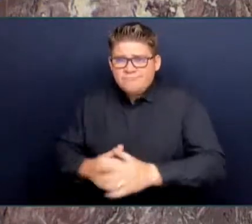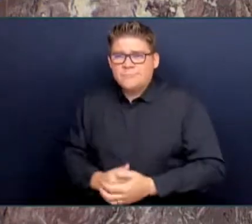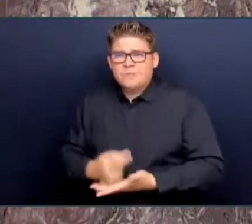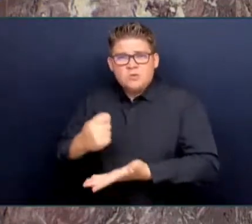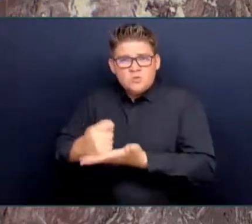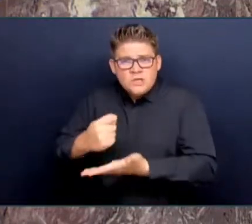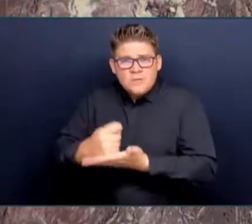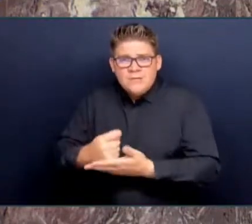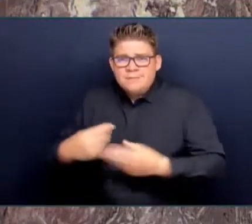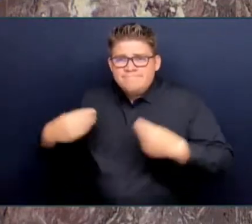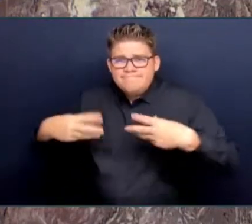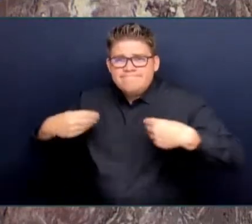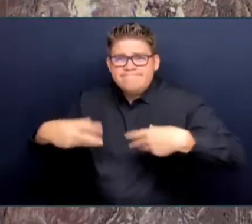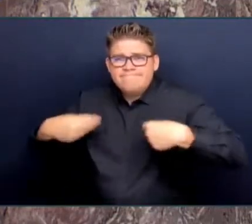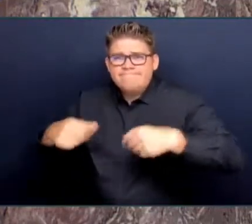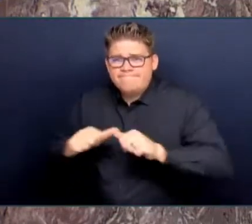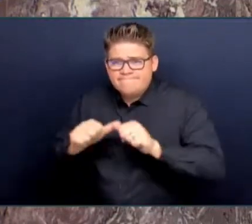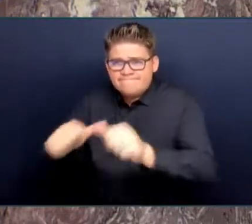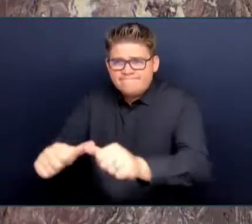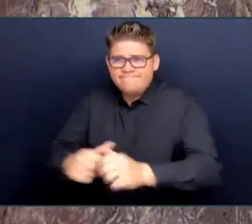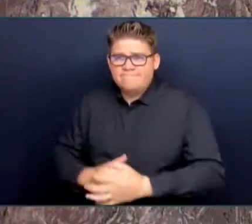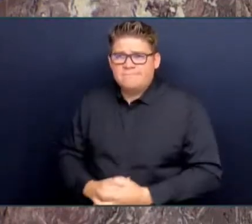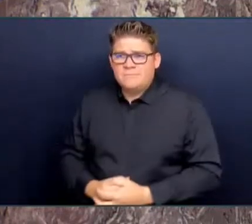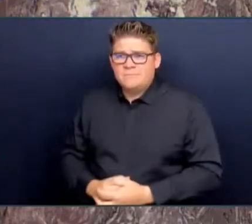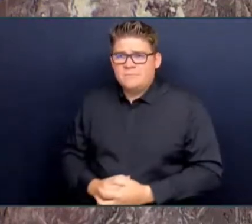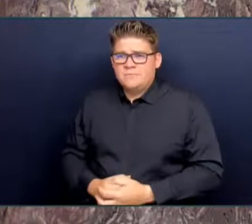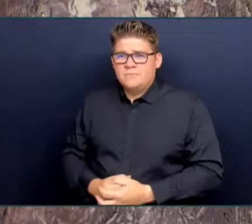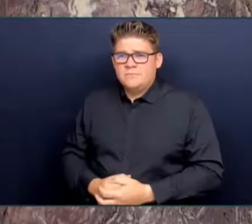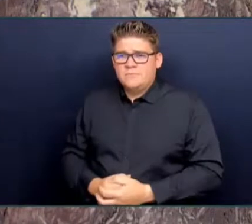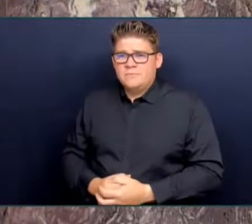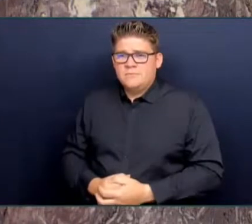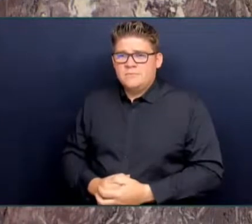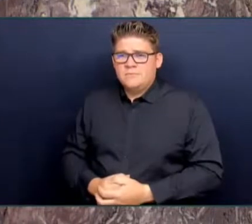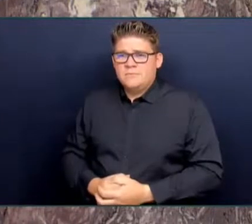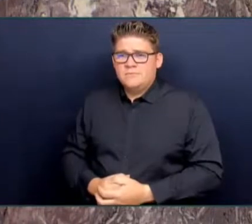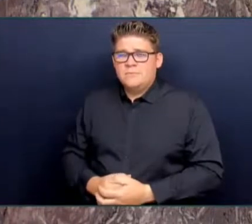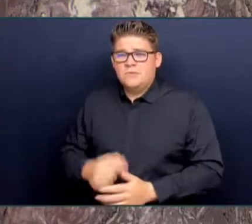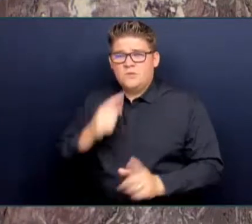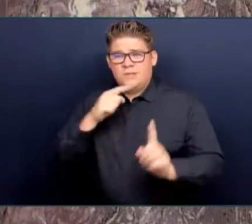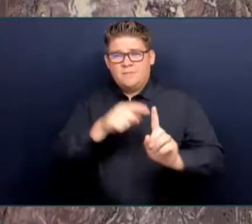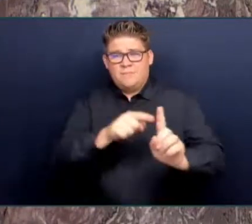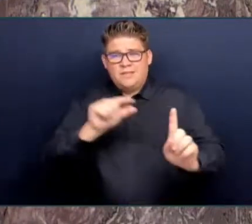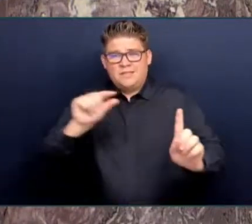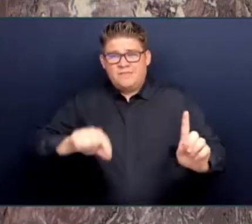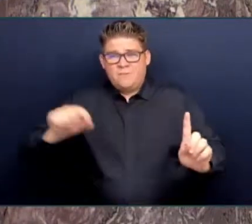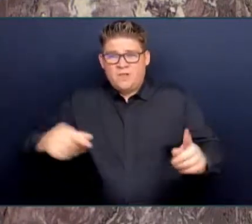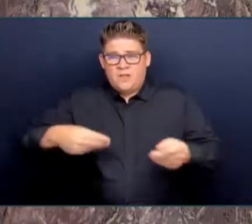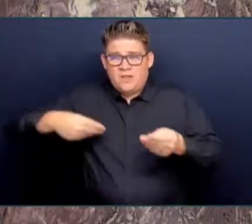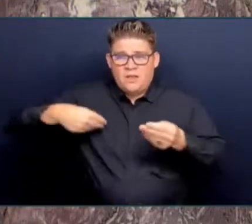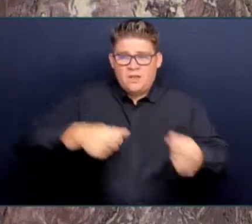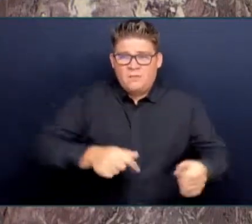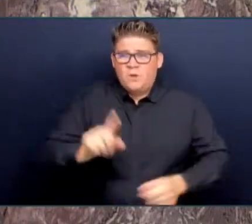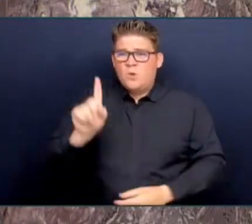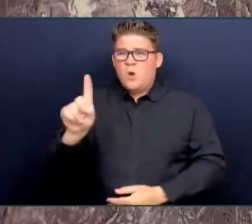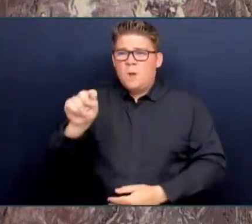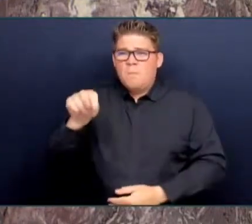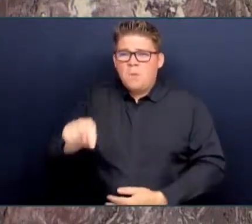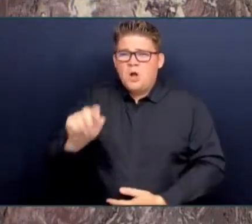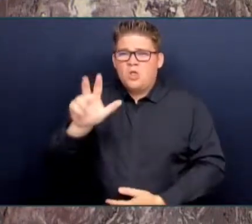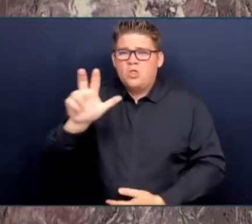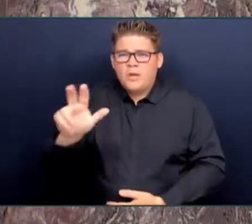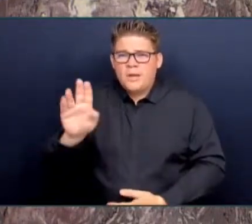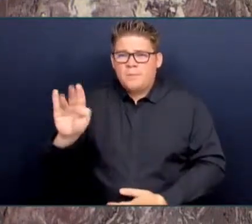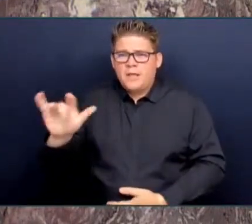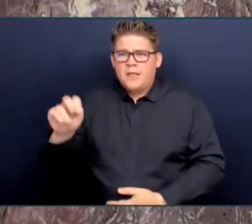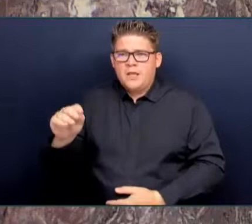billion additional dollars in increased administrative costs instead of frontline workers. How can the